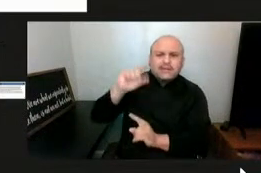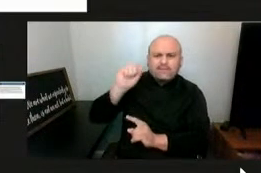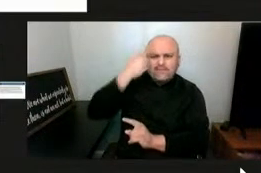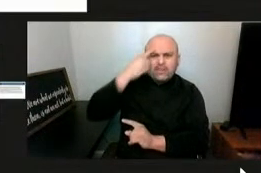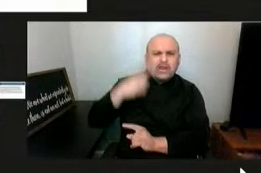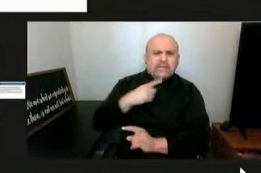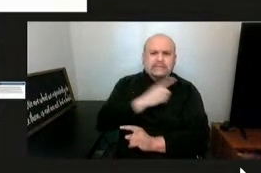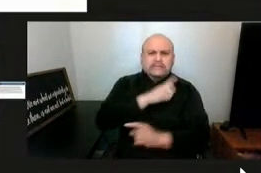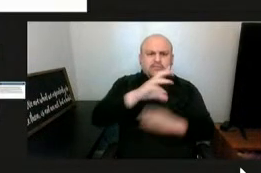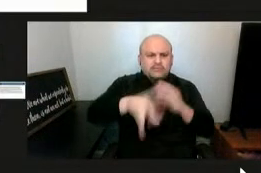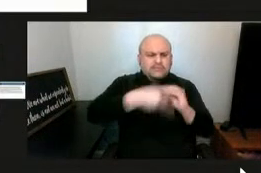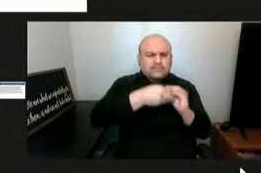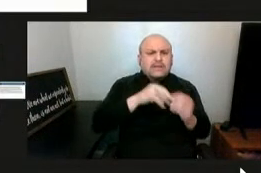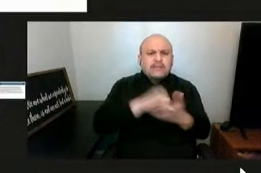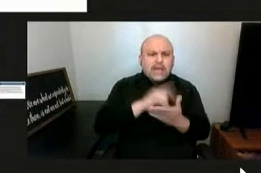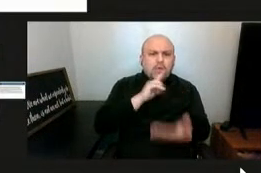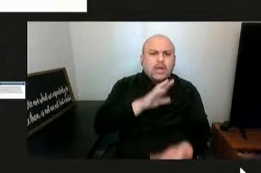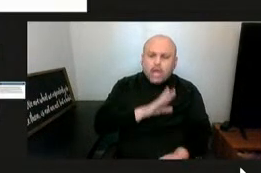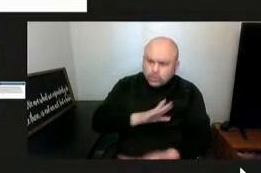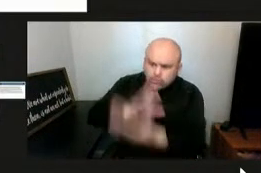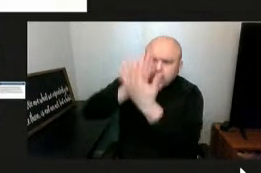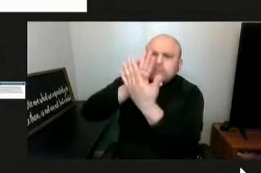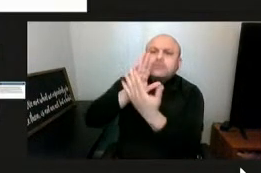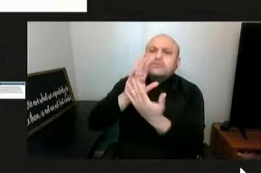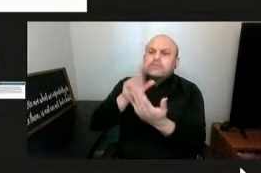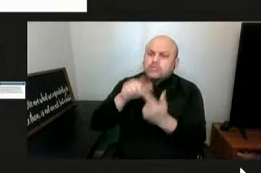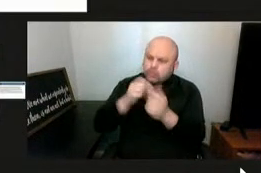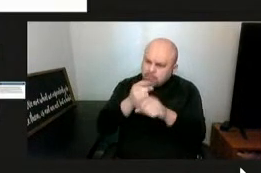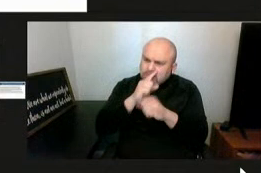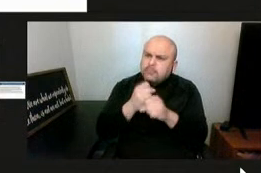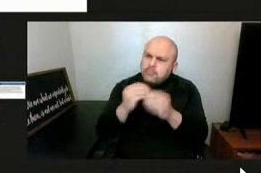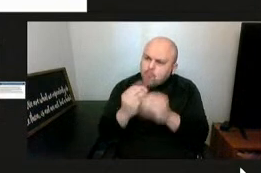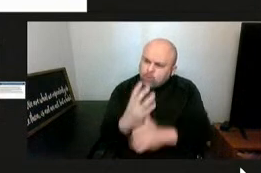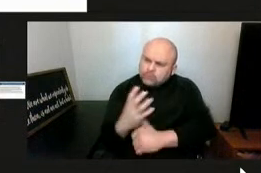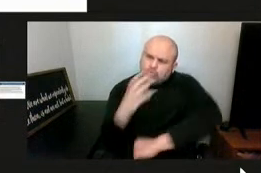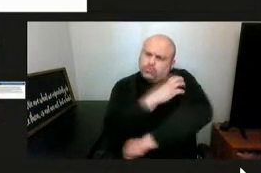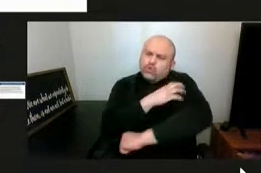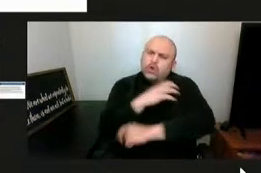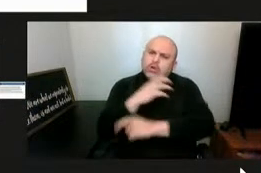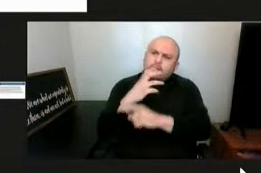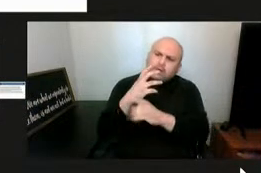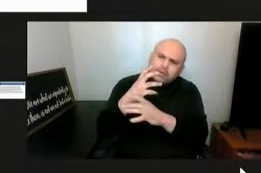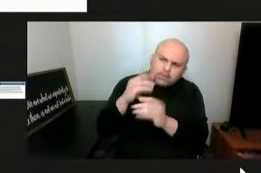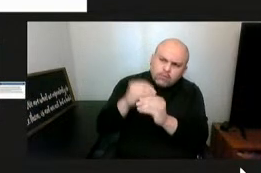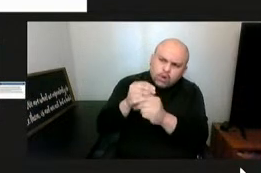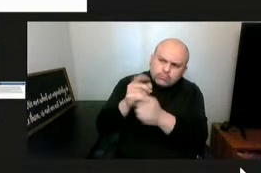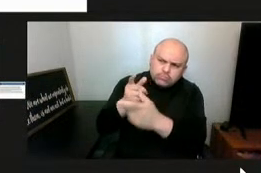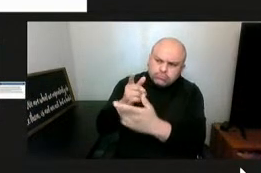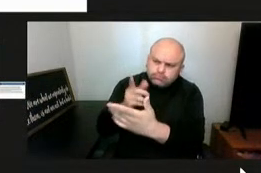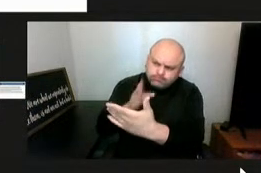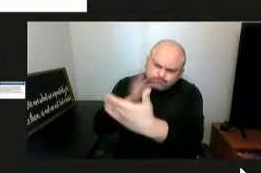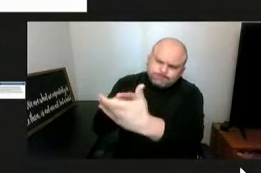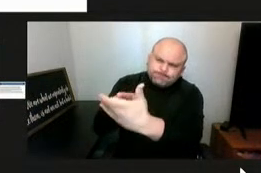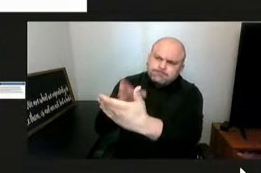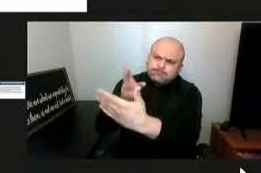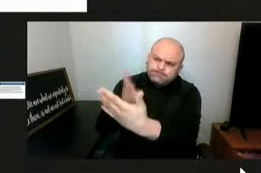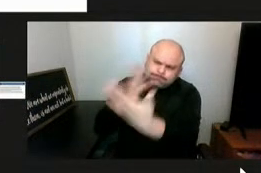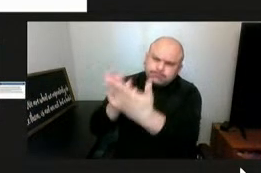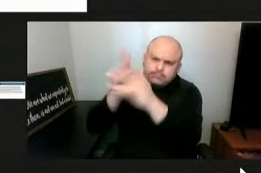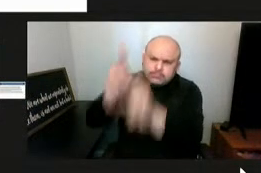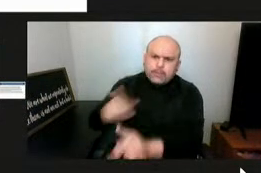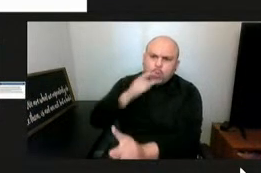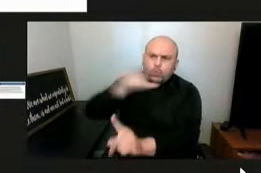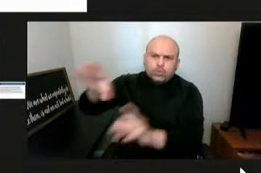is addressing to strengthen the prosecution of hate crimes. And lastly, the